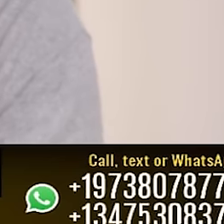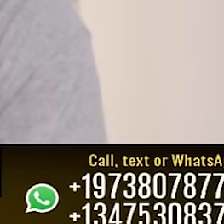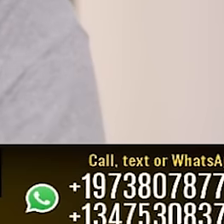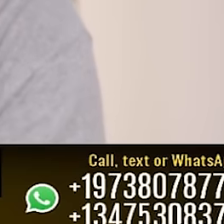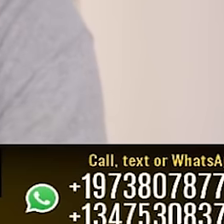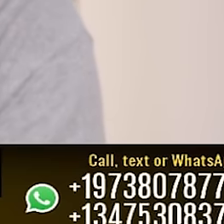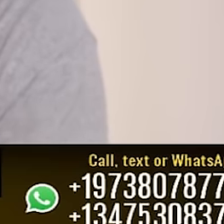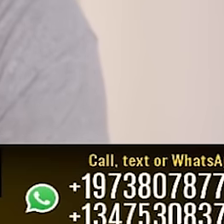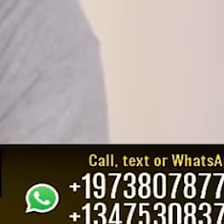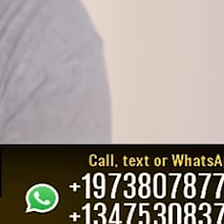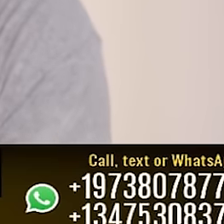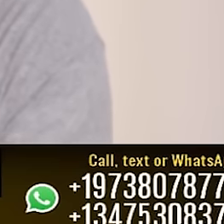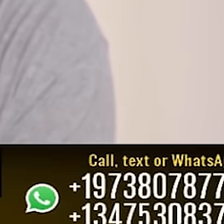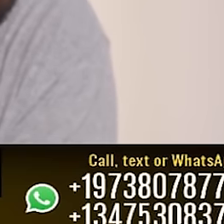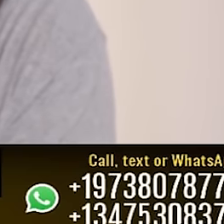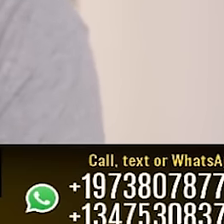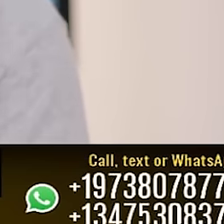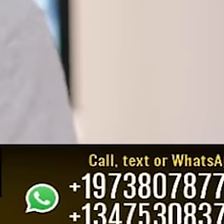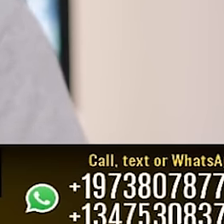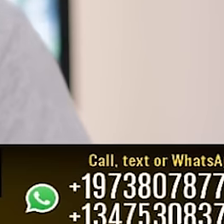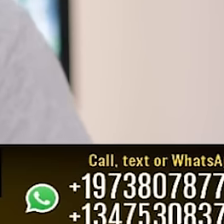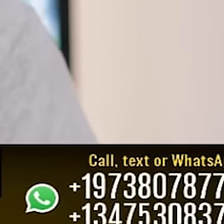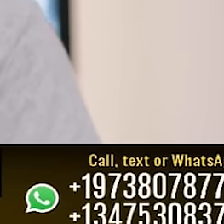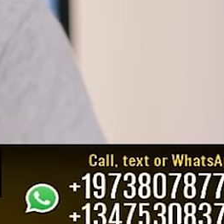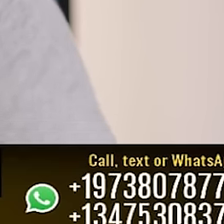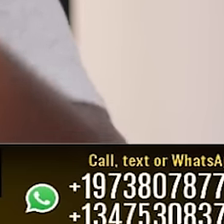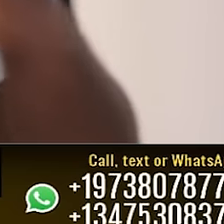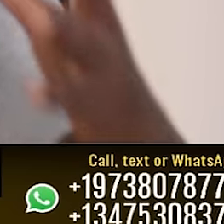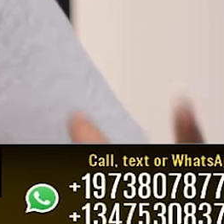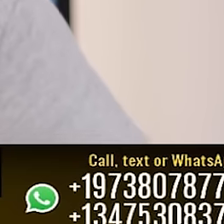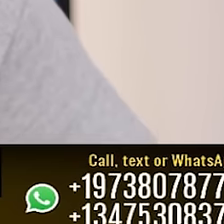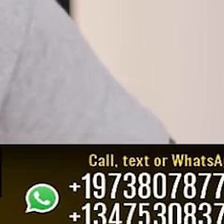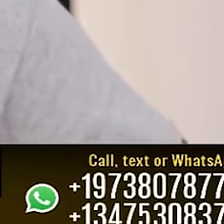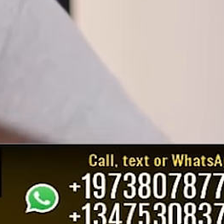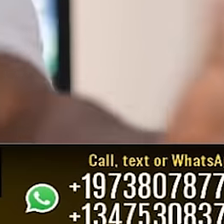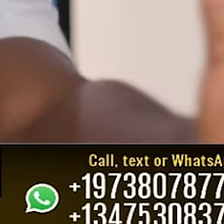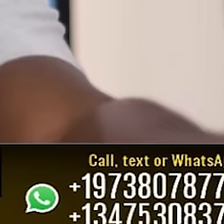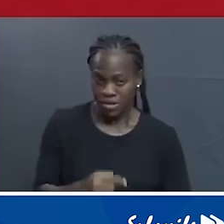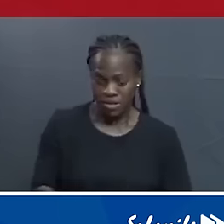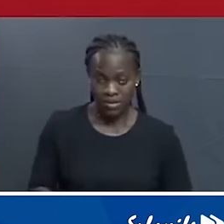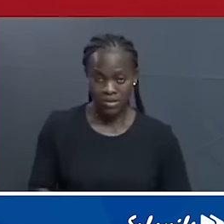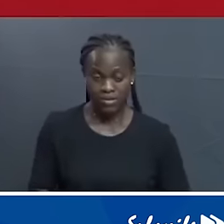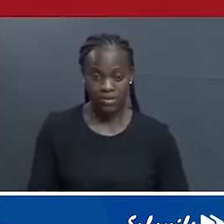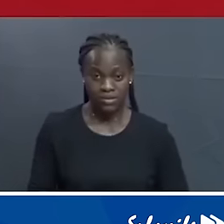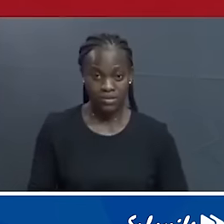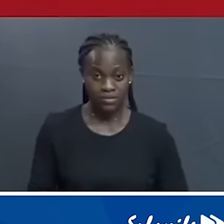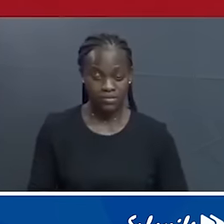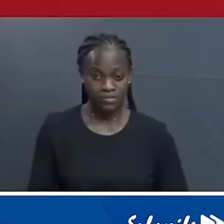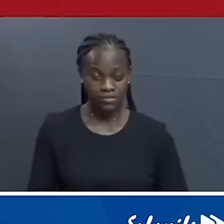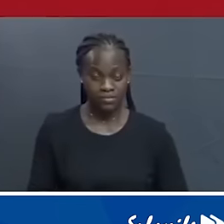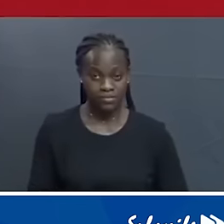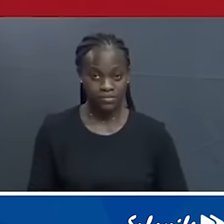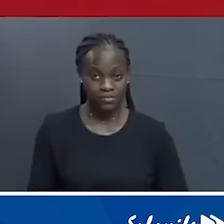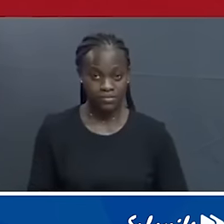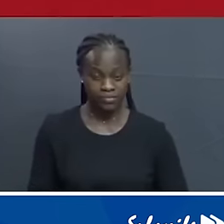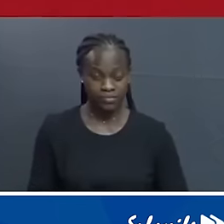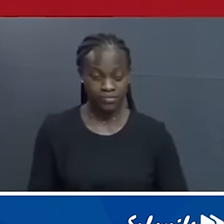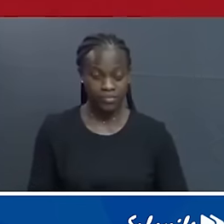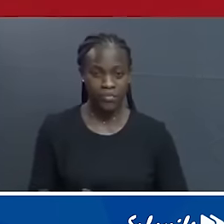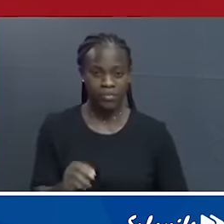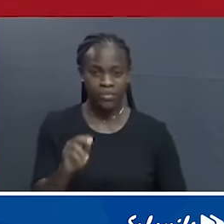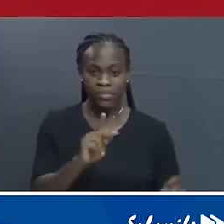to remember ba kwoso na me se hey se se ade akwan ni mu ada ho. The power of the